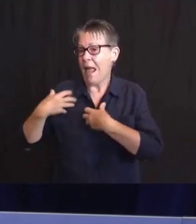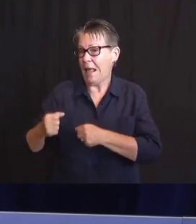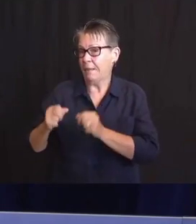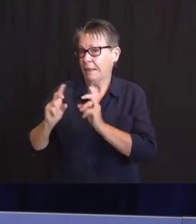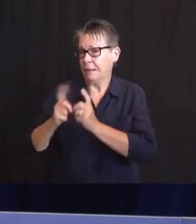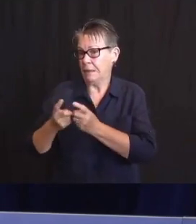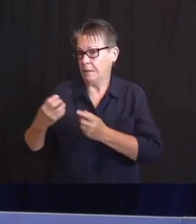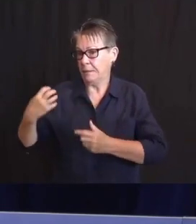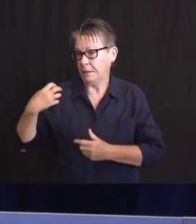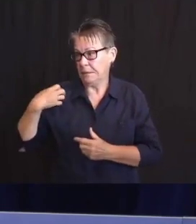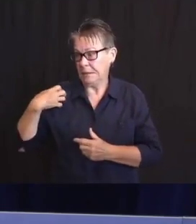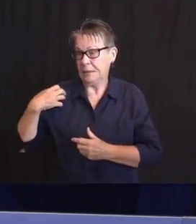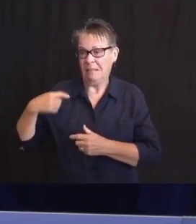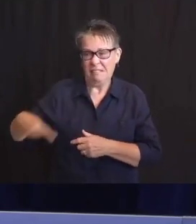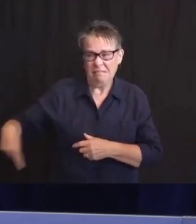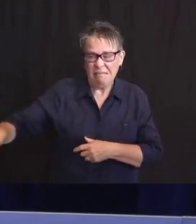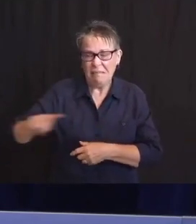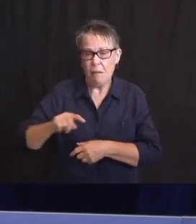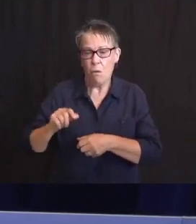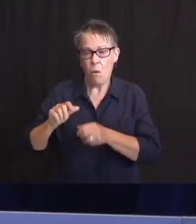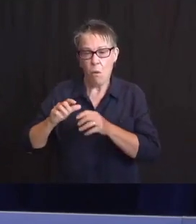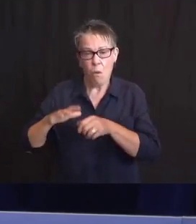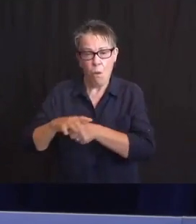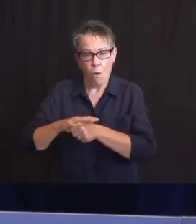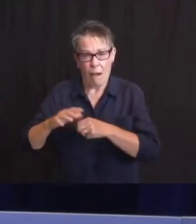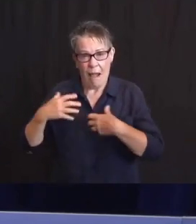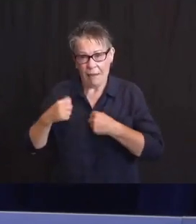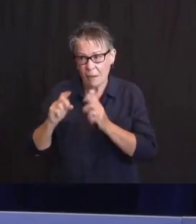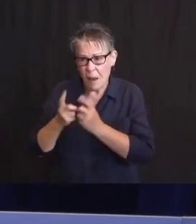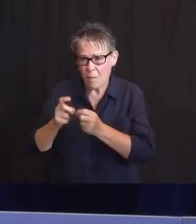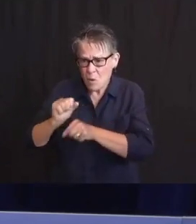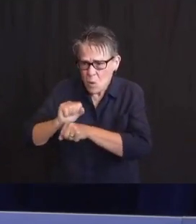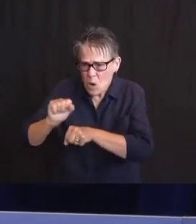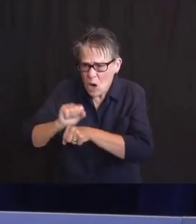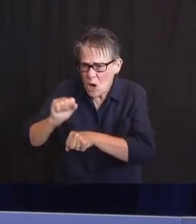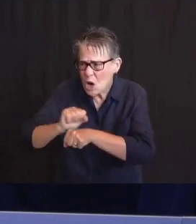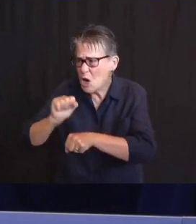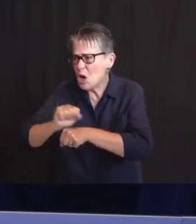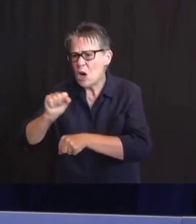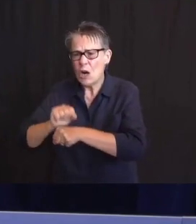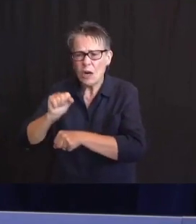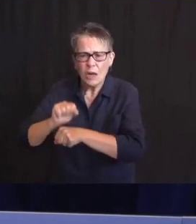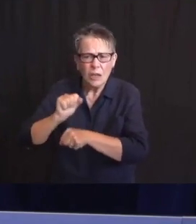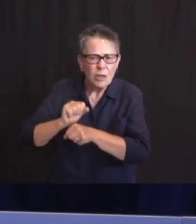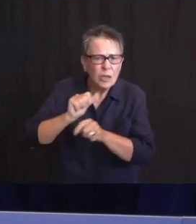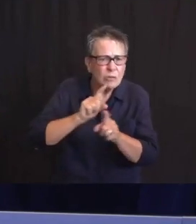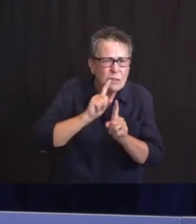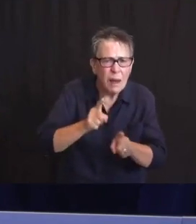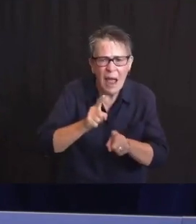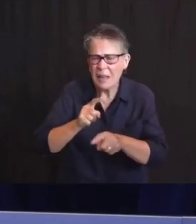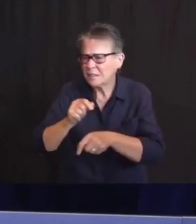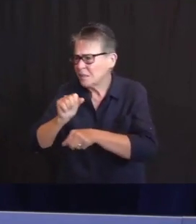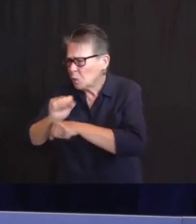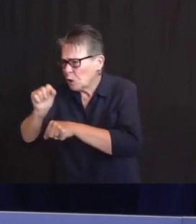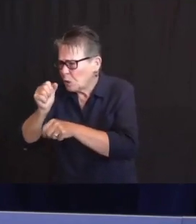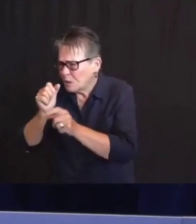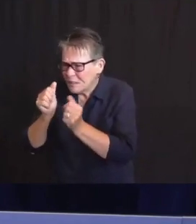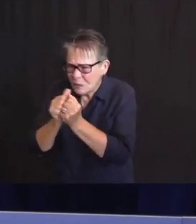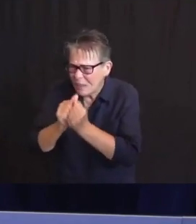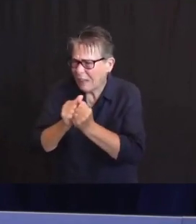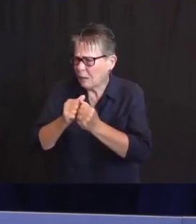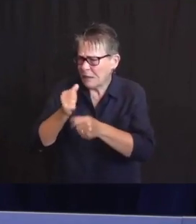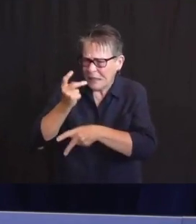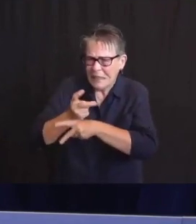around the clock to prepare, respond to, and contain the spread of COVID-19. Earlier this year, the